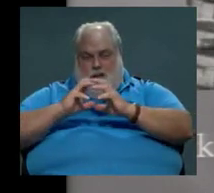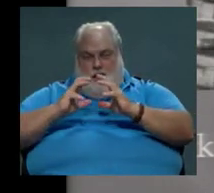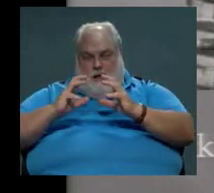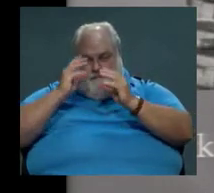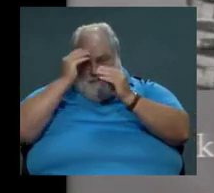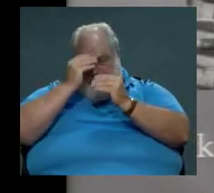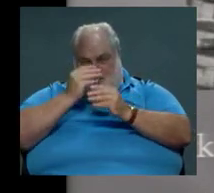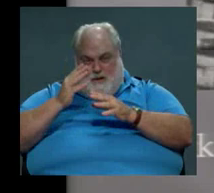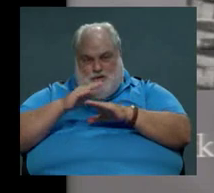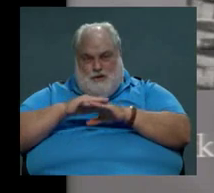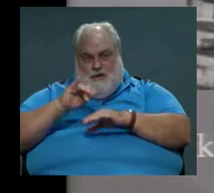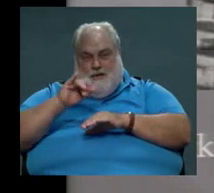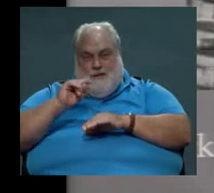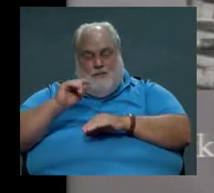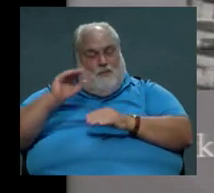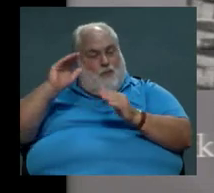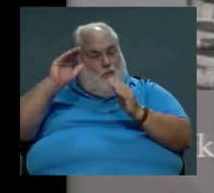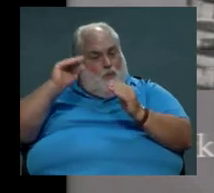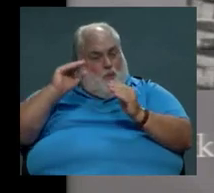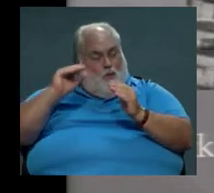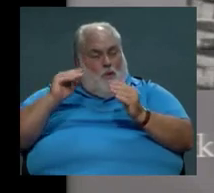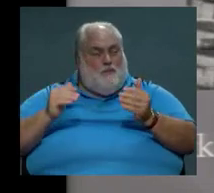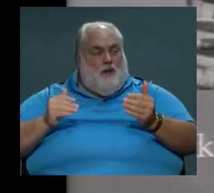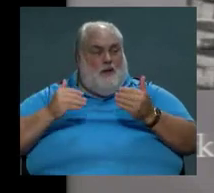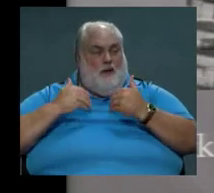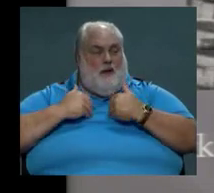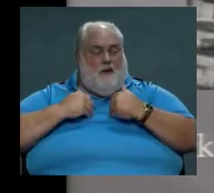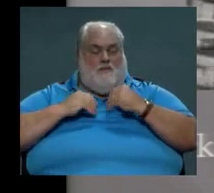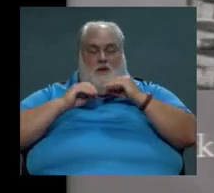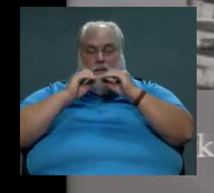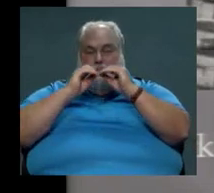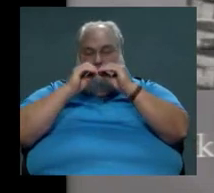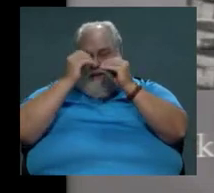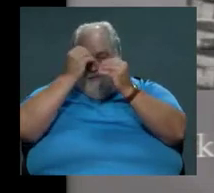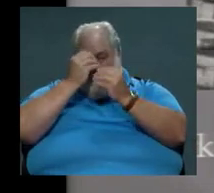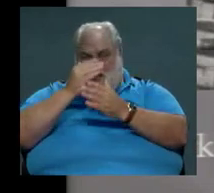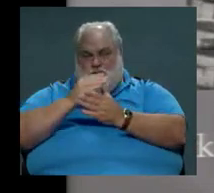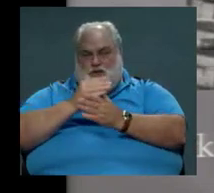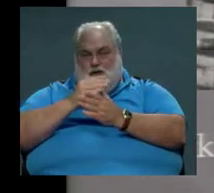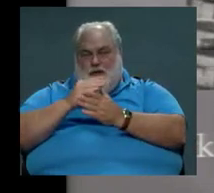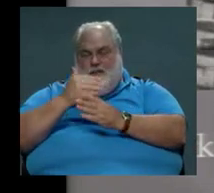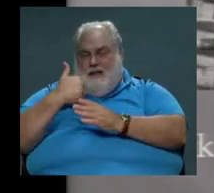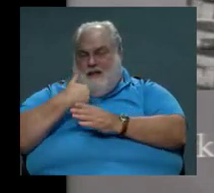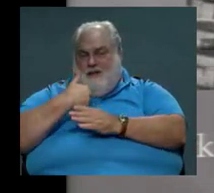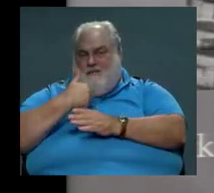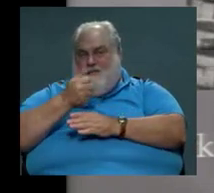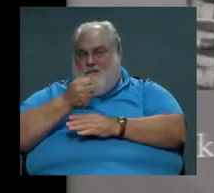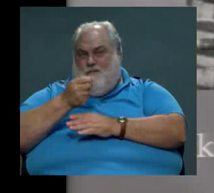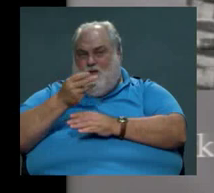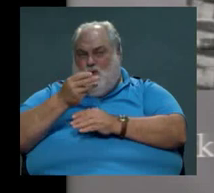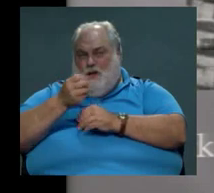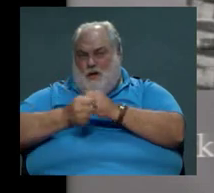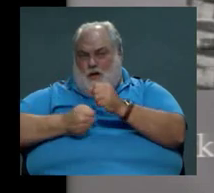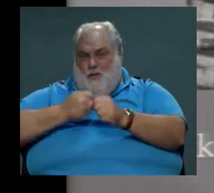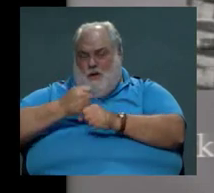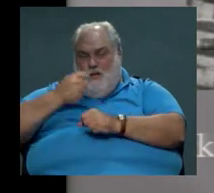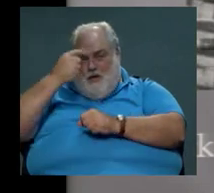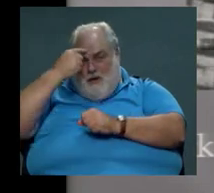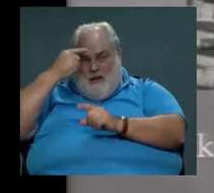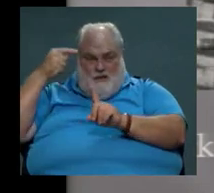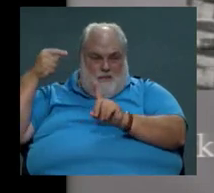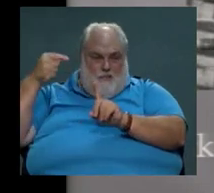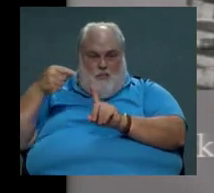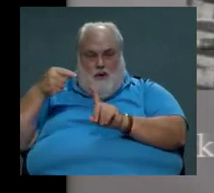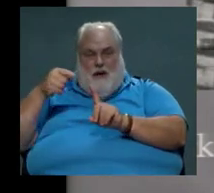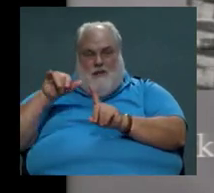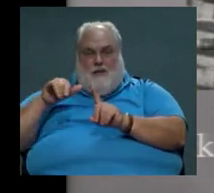on there. We hope to have some more information on it in the next couple of years, but we thought it was at a point to